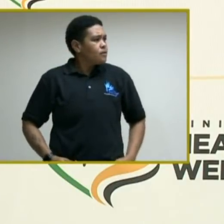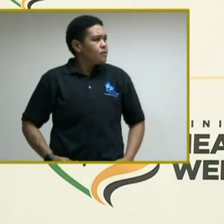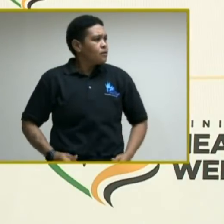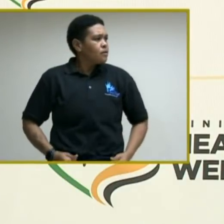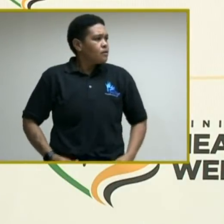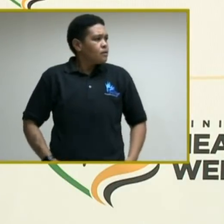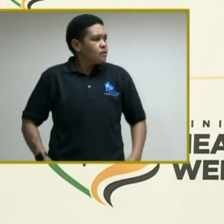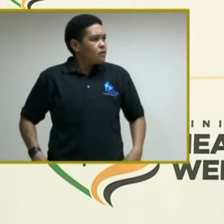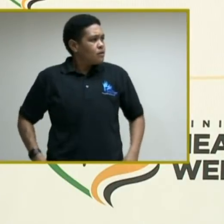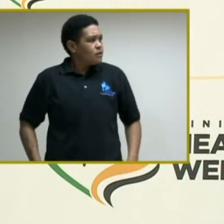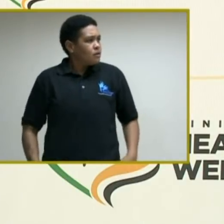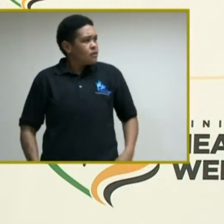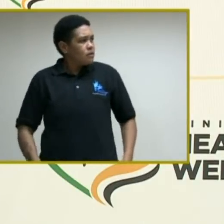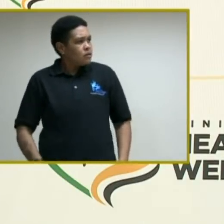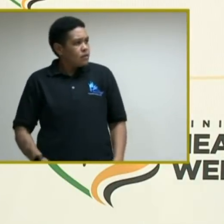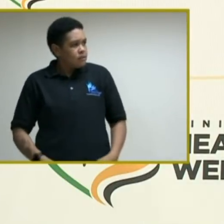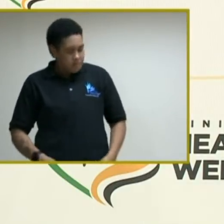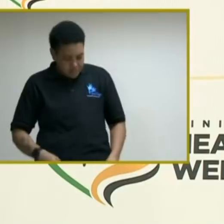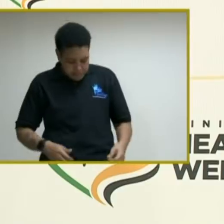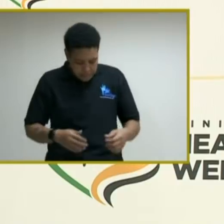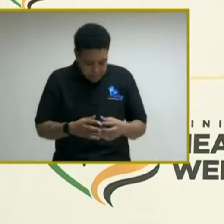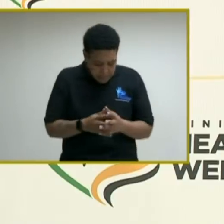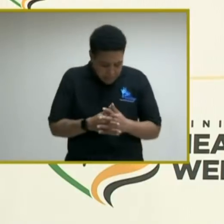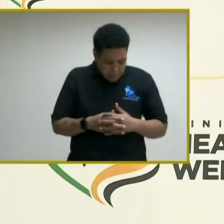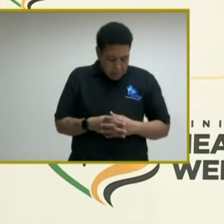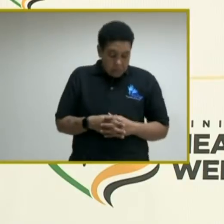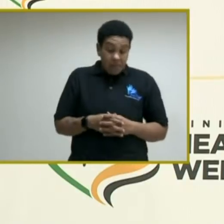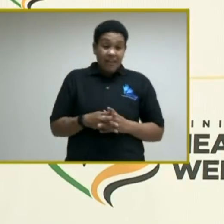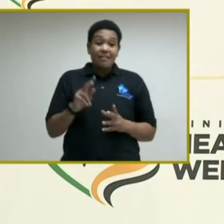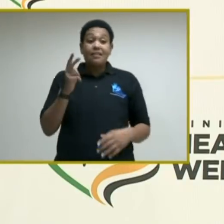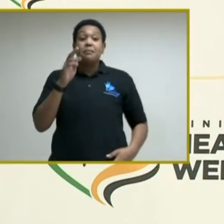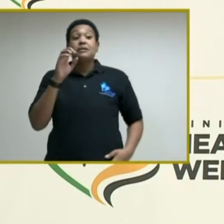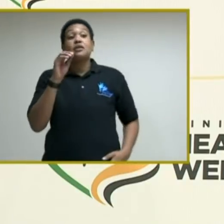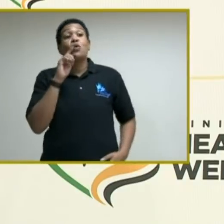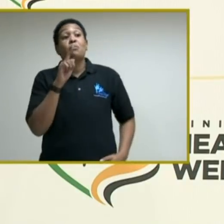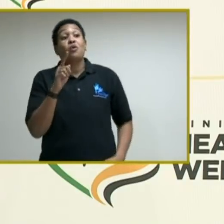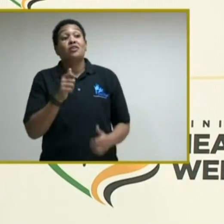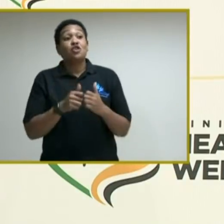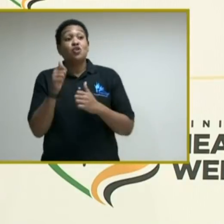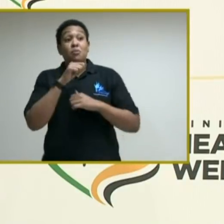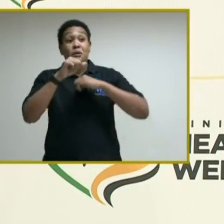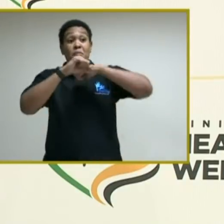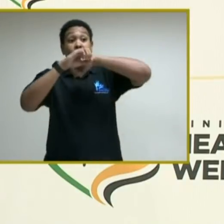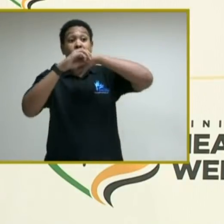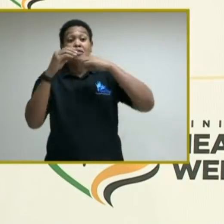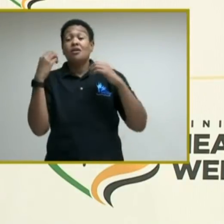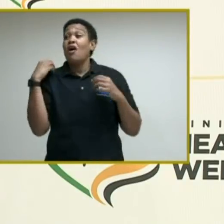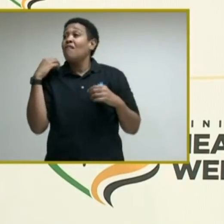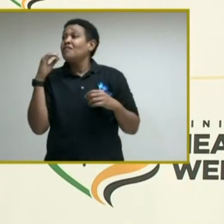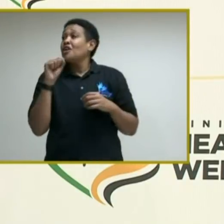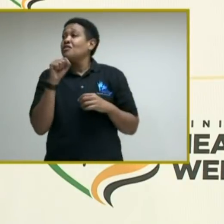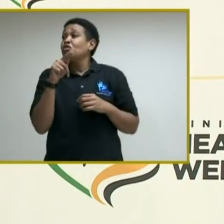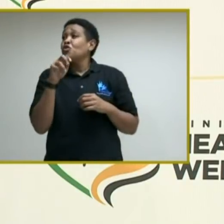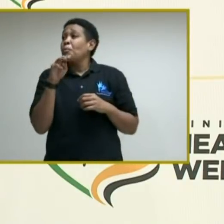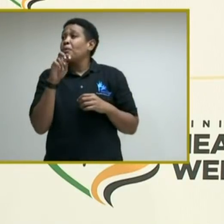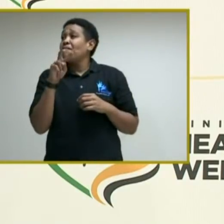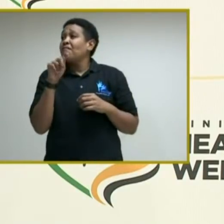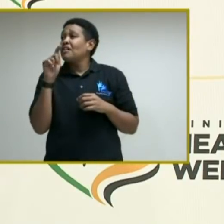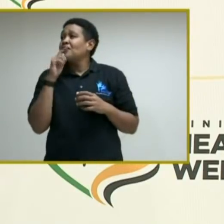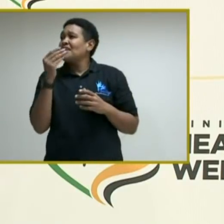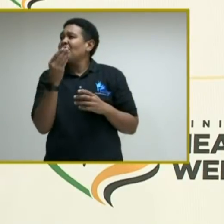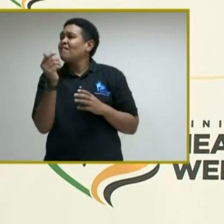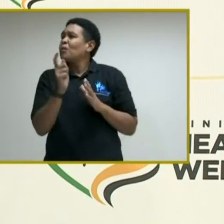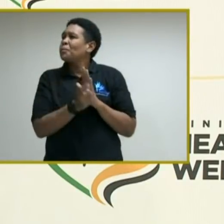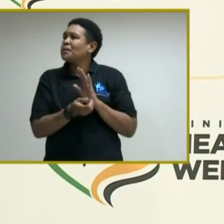Deputy CEO and Chief Marketing Officer of Supreme Ventures. Is that so? She's online. Heather Golson. And I'm just going to give her a couple of